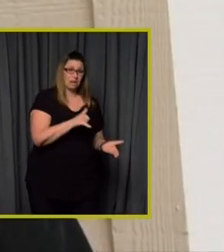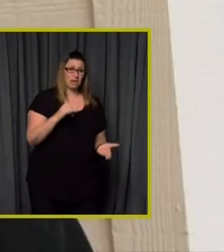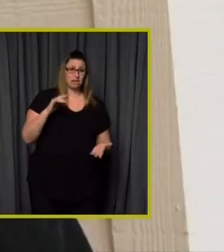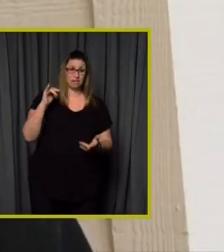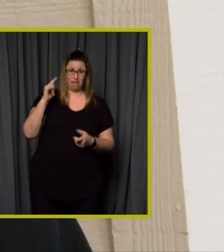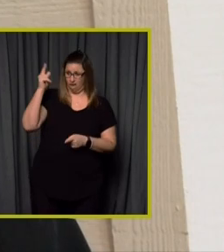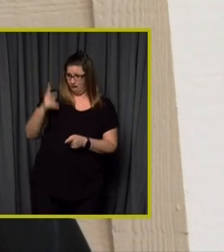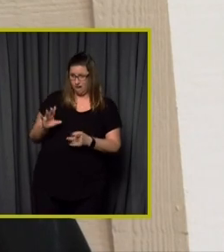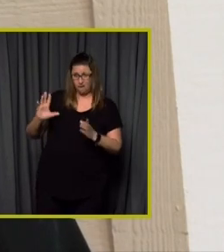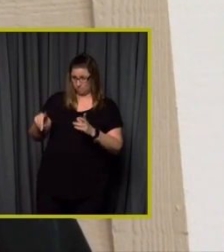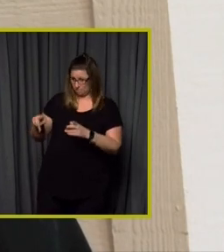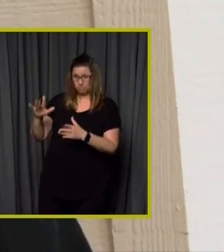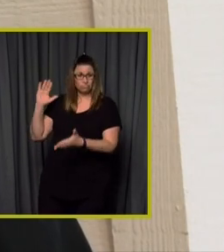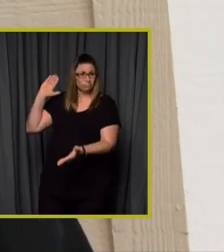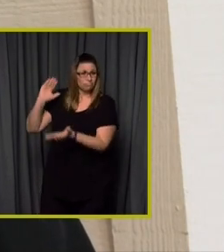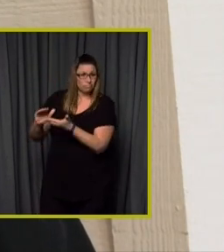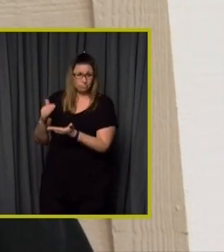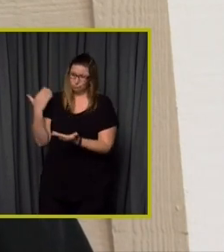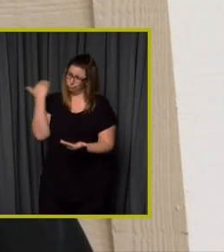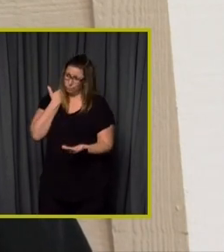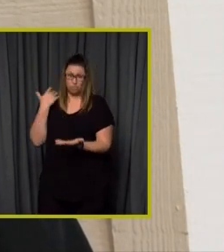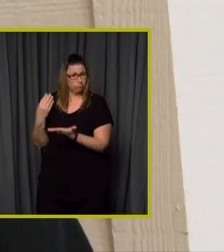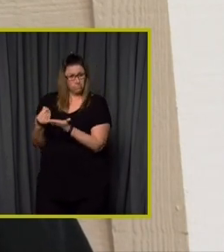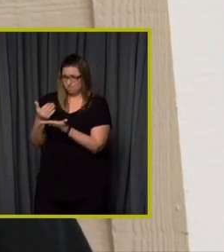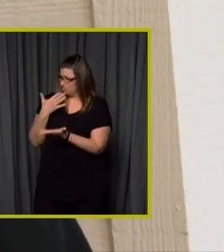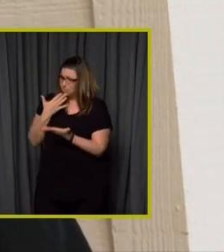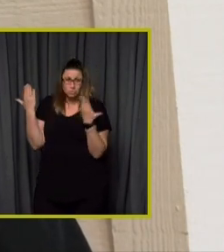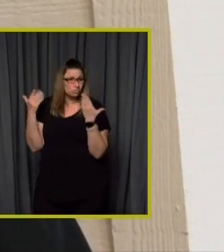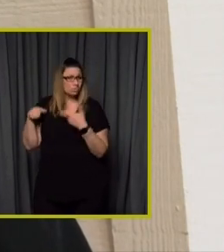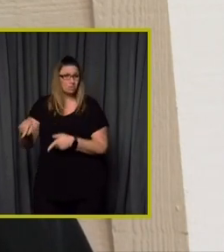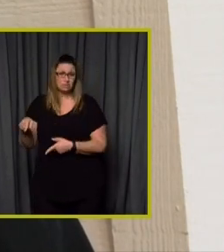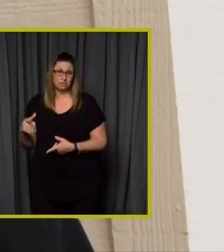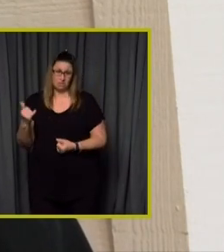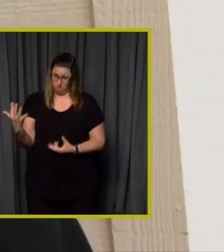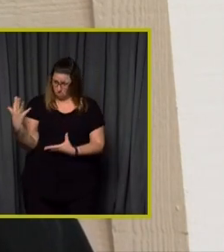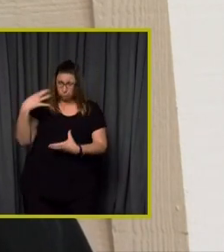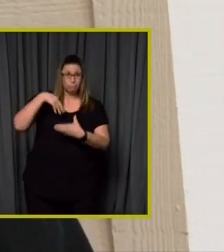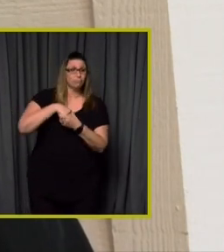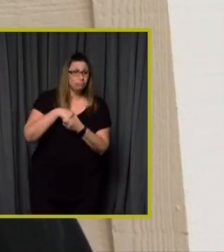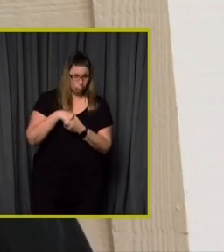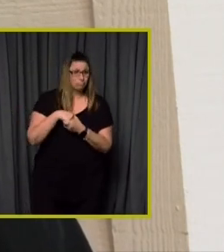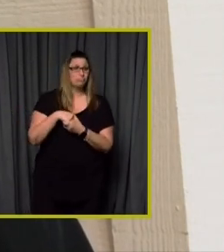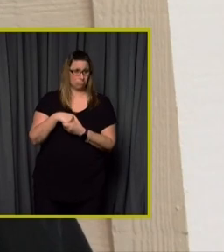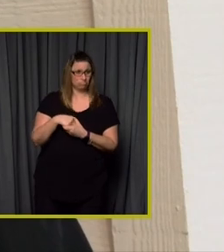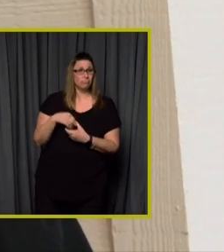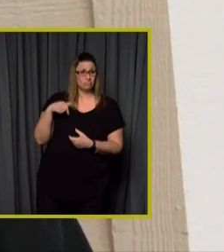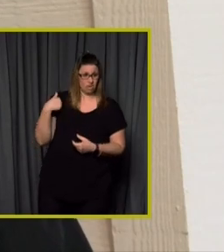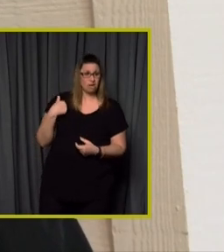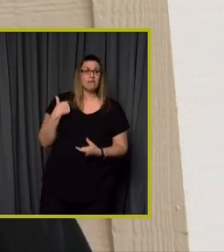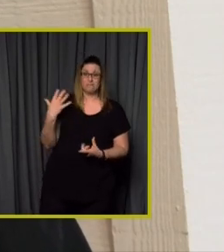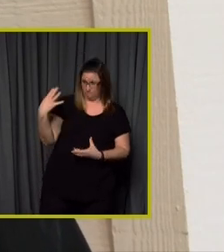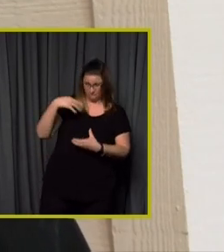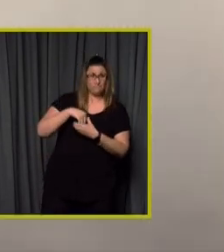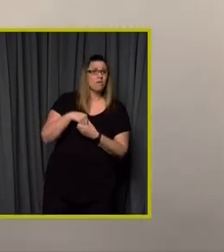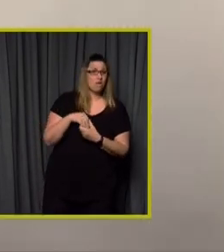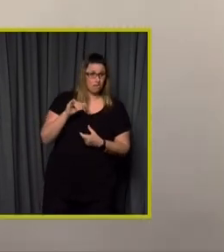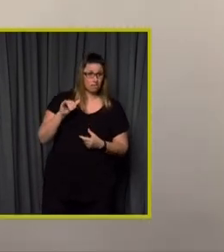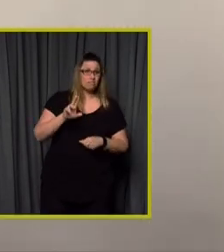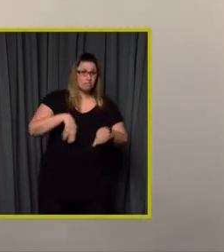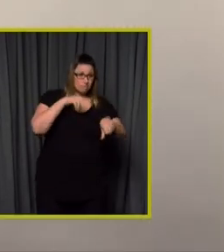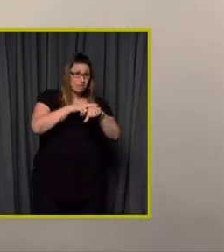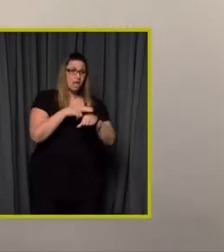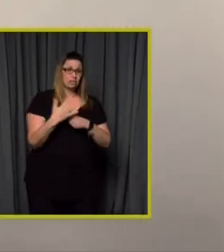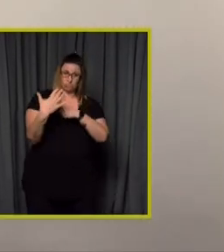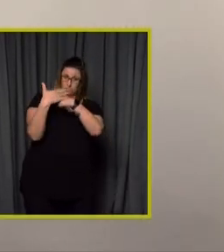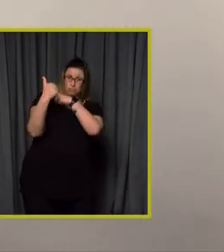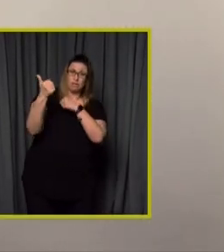anymore about poverty. That's why I'm part of the Poor People's Campaign, this national call for moral revival. It's time to